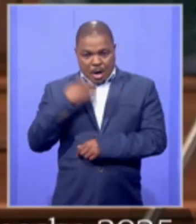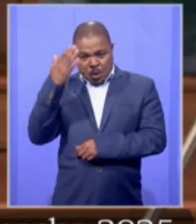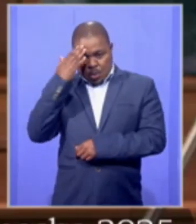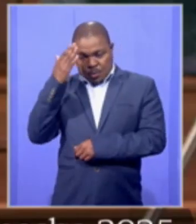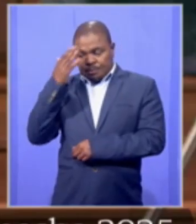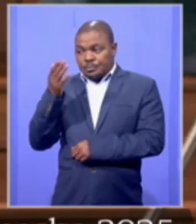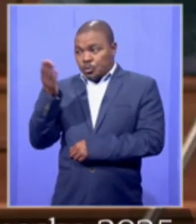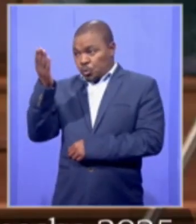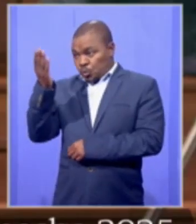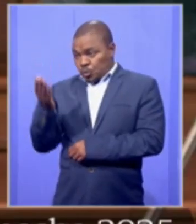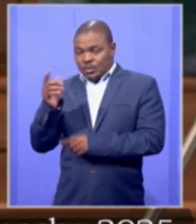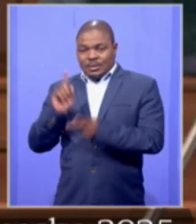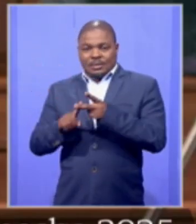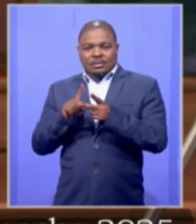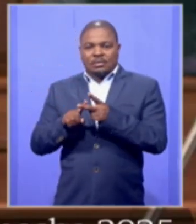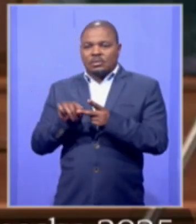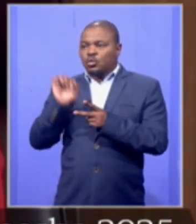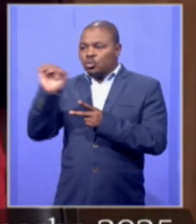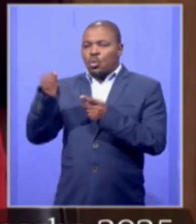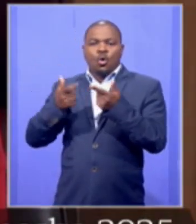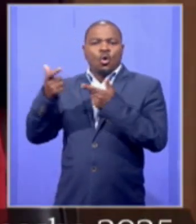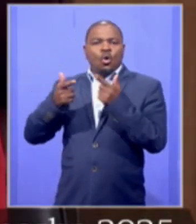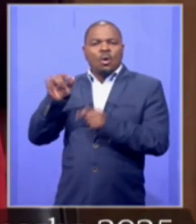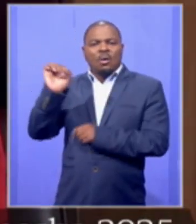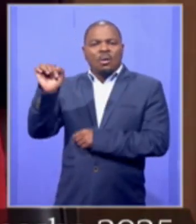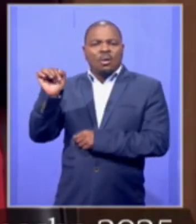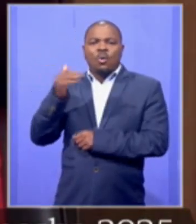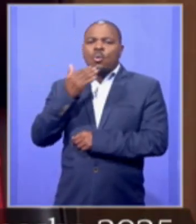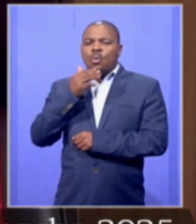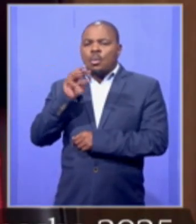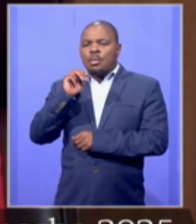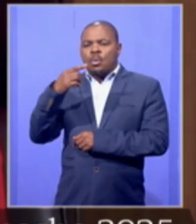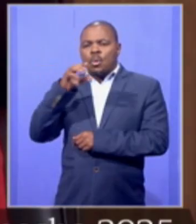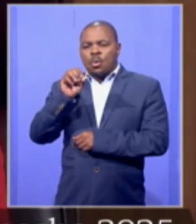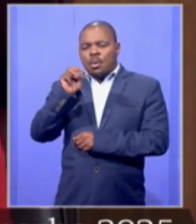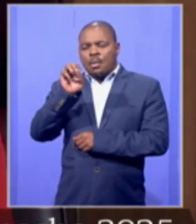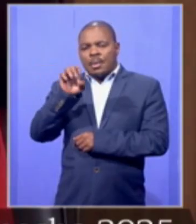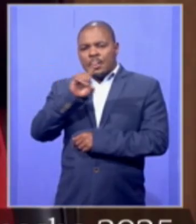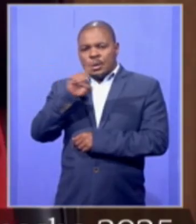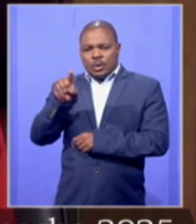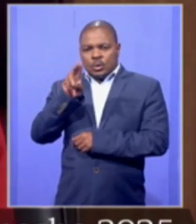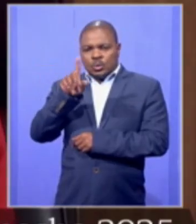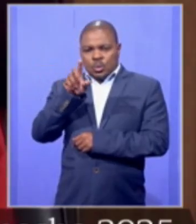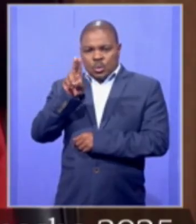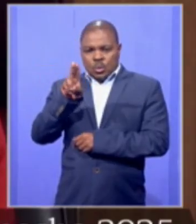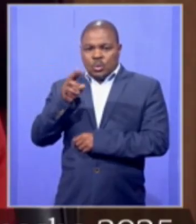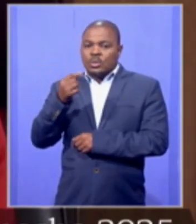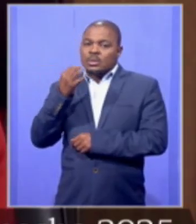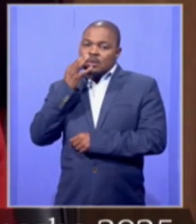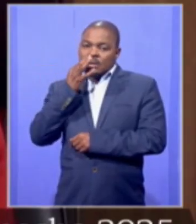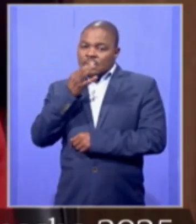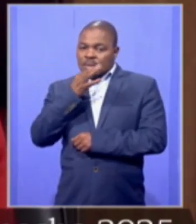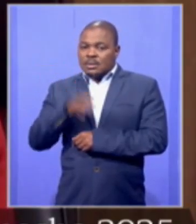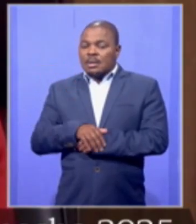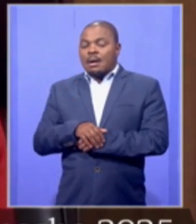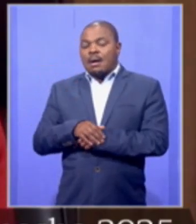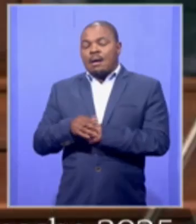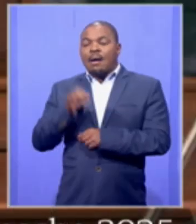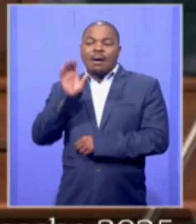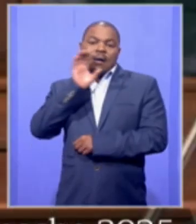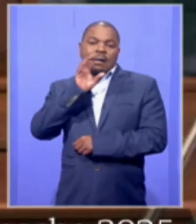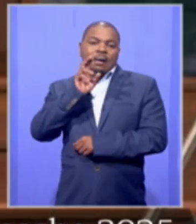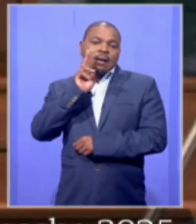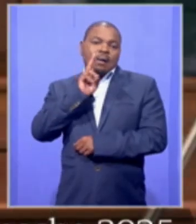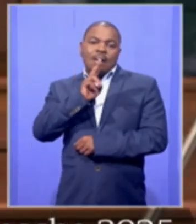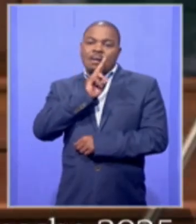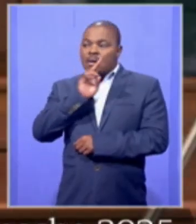your previous lawyer, Mr. Mgomezulu, had said your uncle was financing your defense. Is that not so?